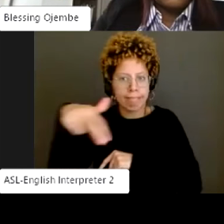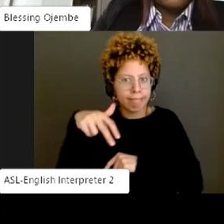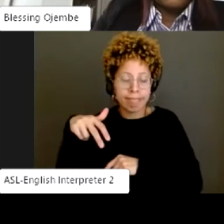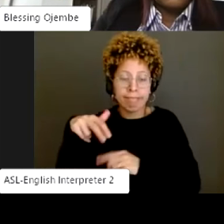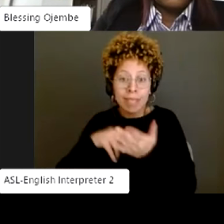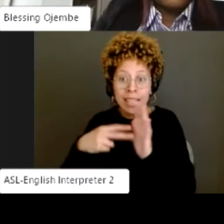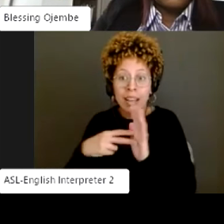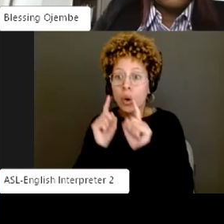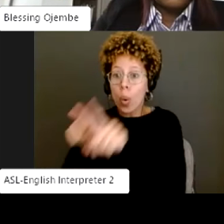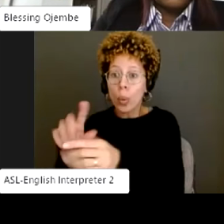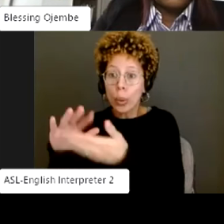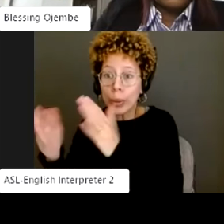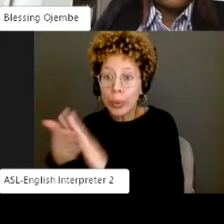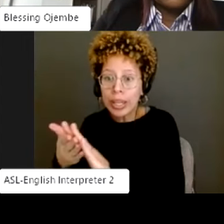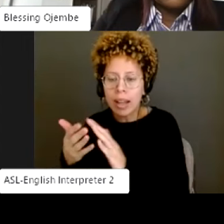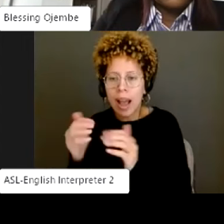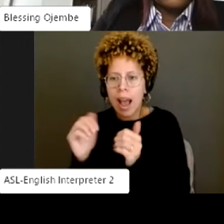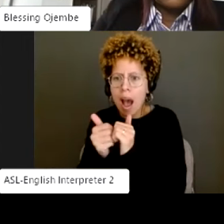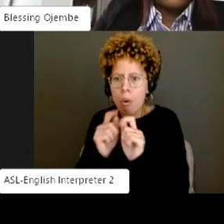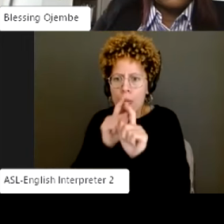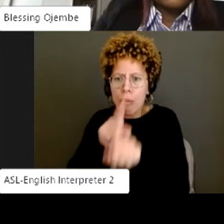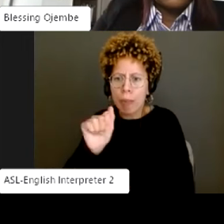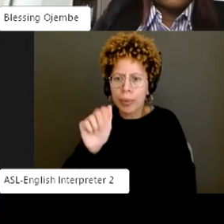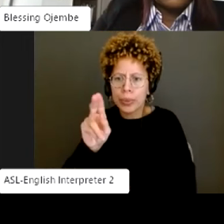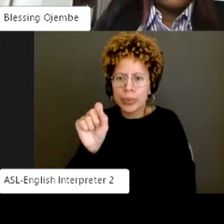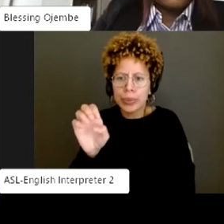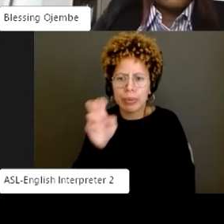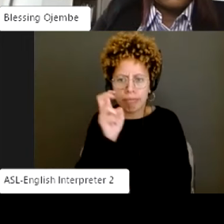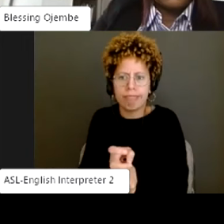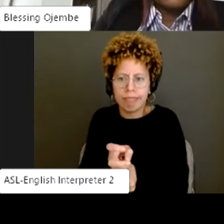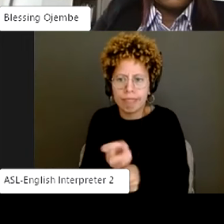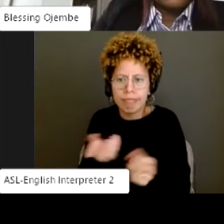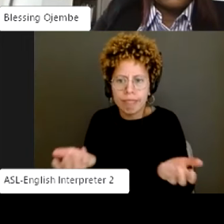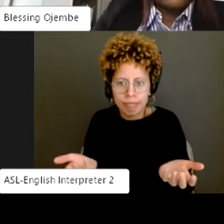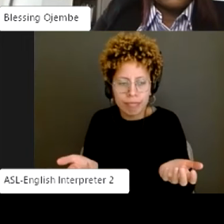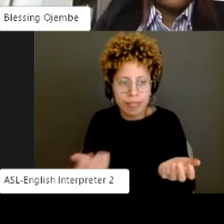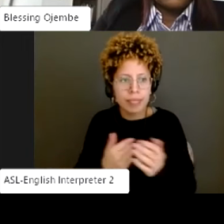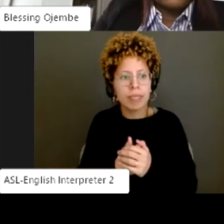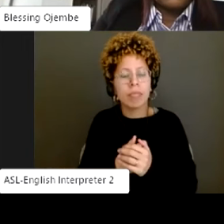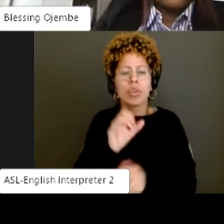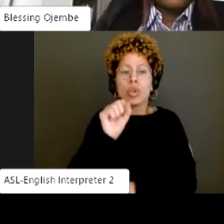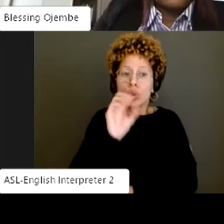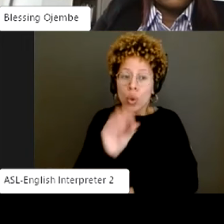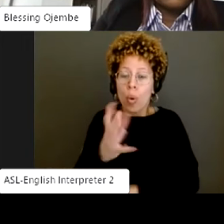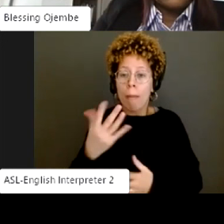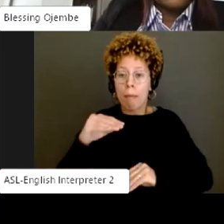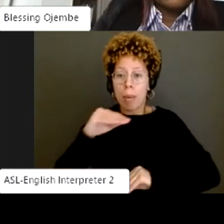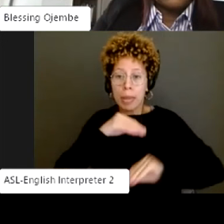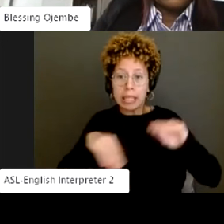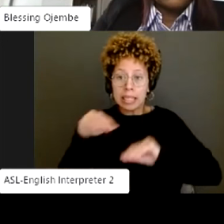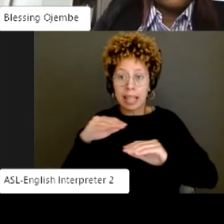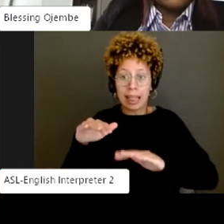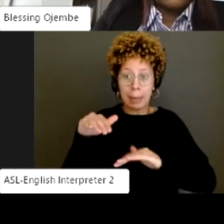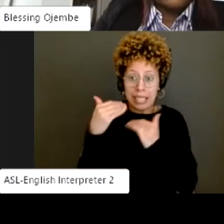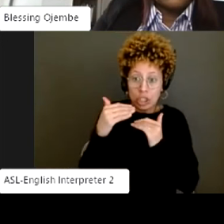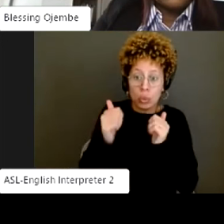abuse becomes an issue for them as well. So I thought in terms of mobility limitation among Black older adults,